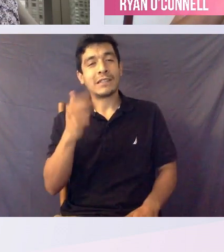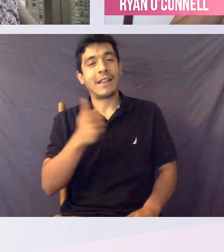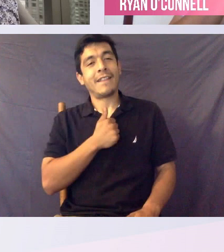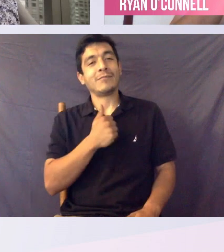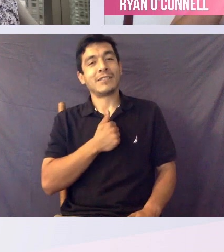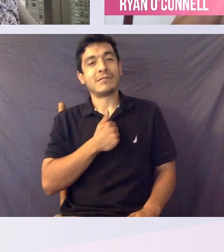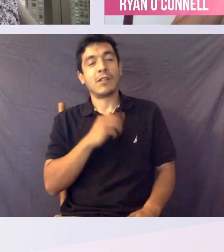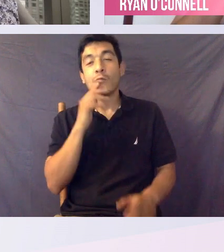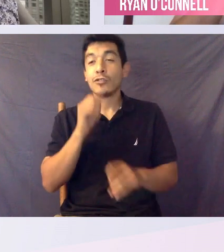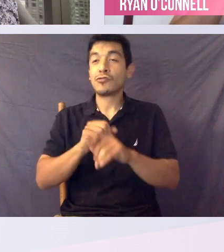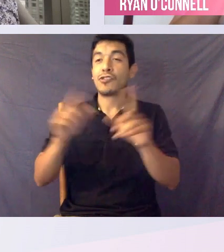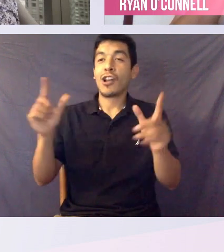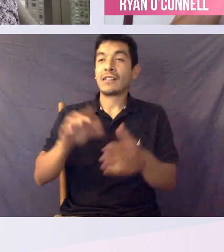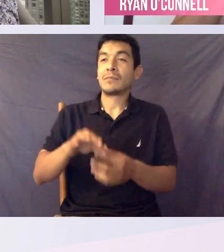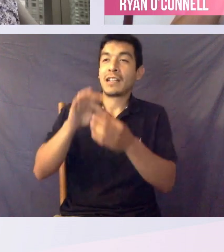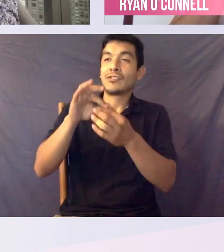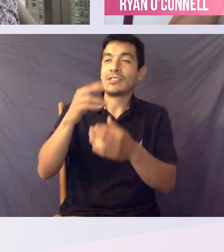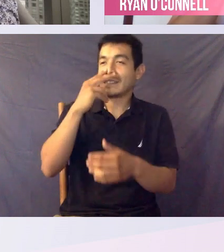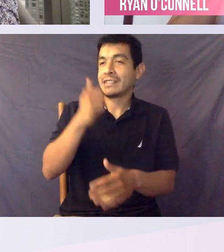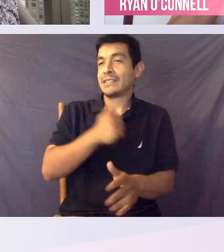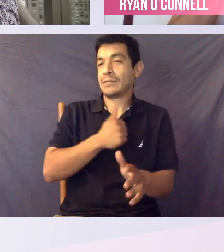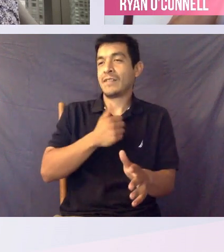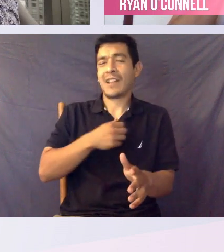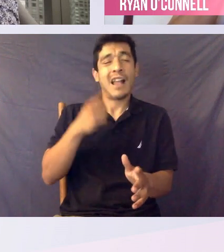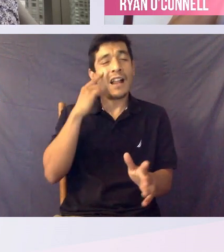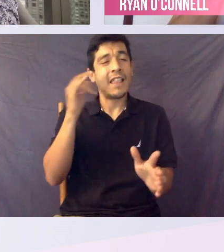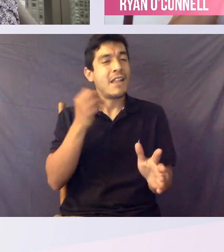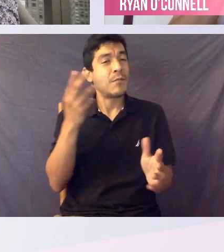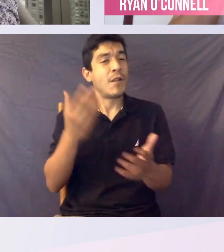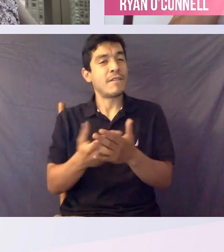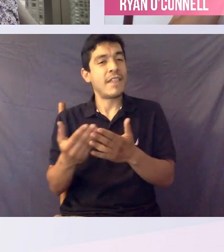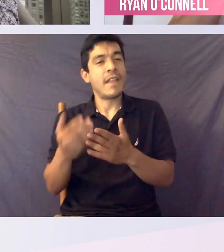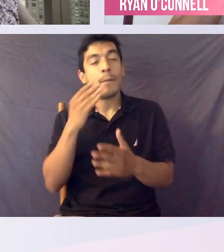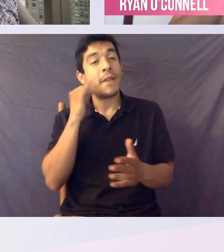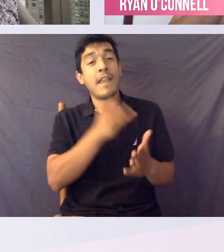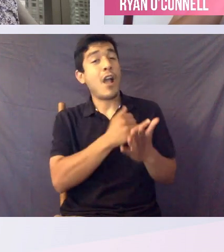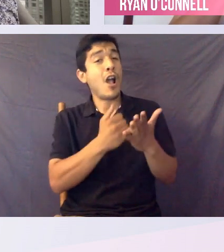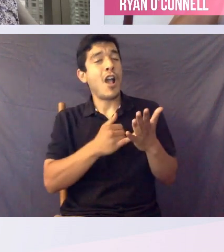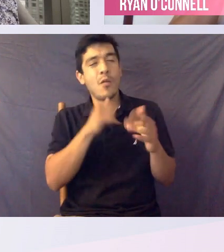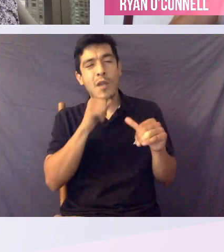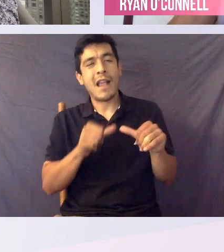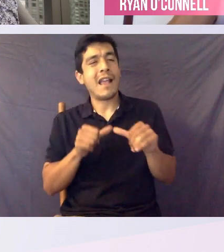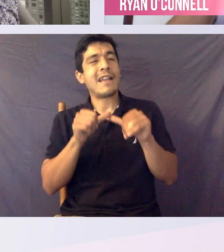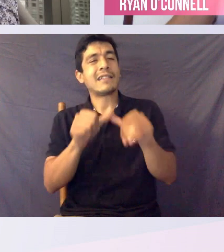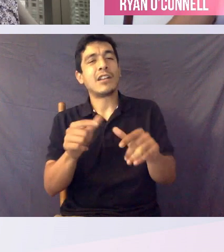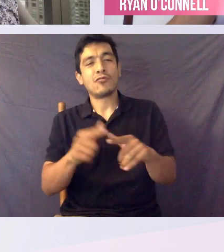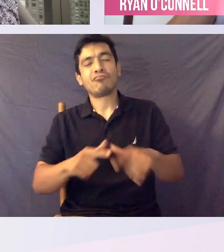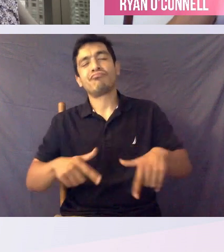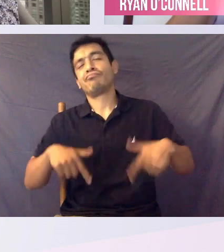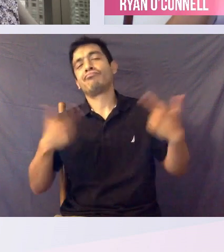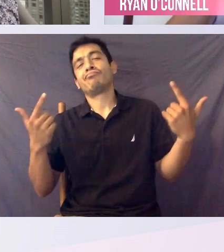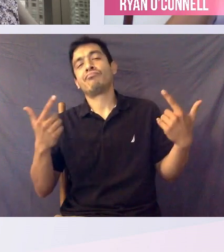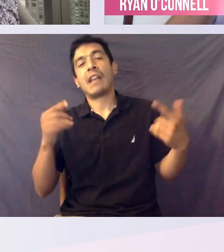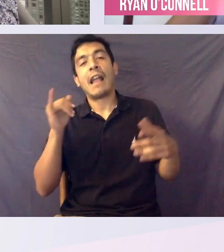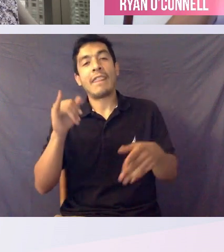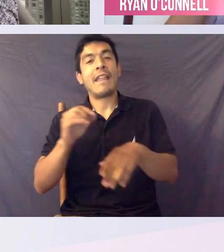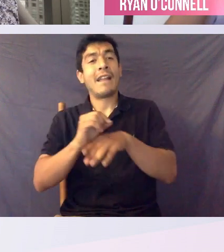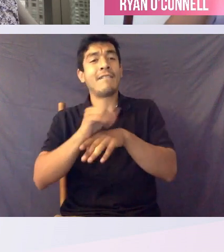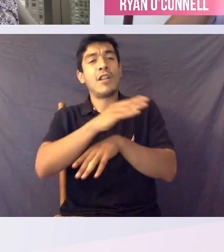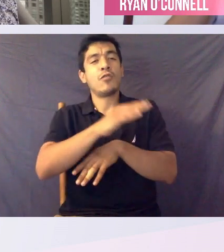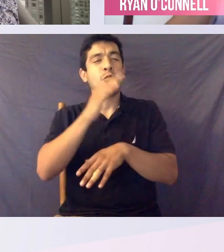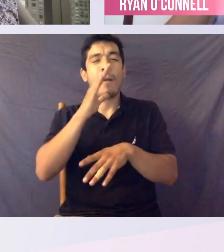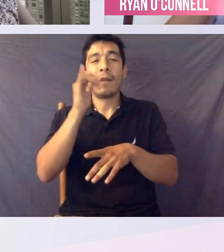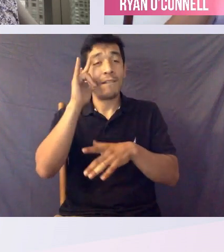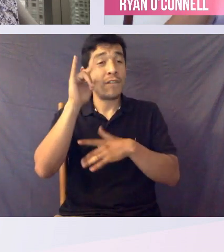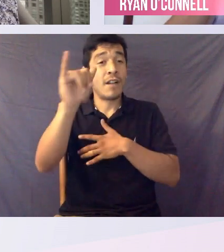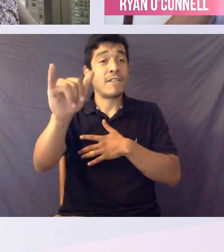going to turn on Special. They're going to see themselves. And I think that's a beautiful thing, because the art will continue to live and the influence will be forever.